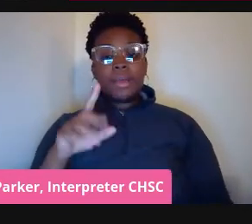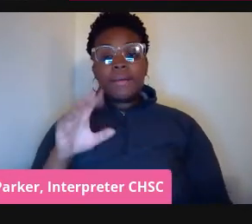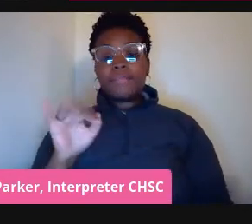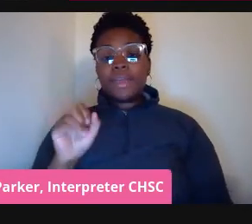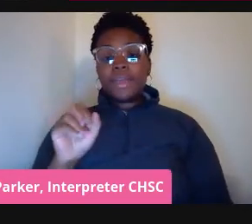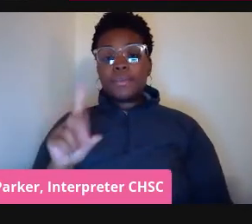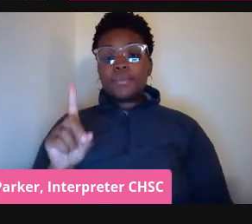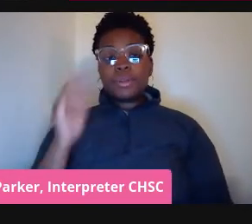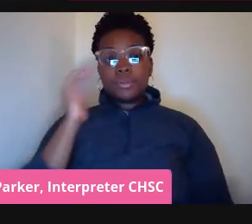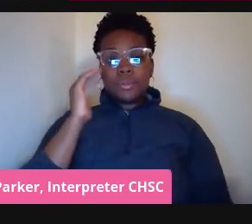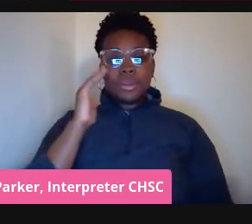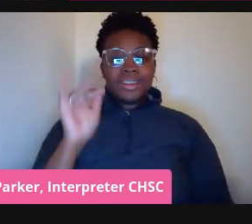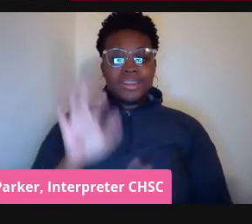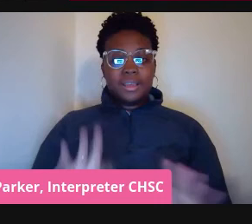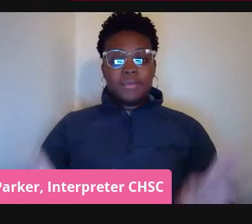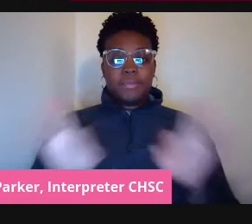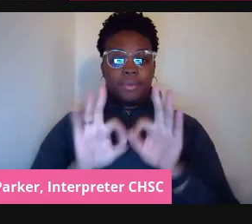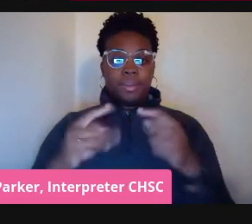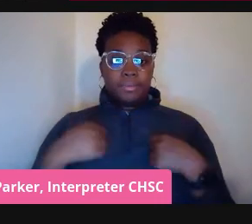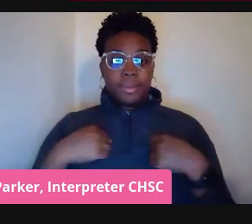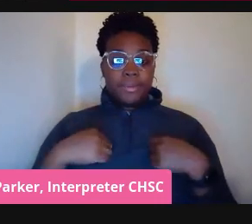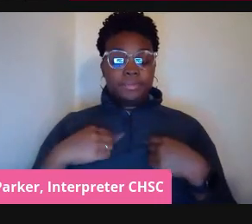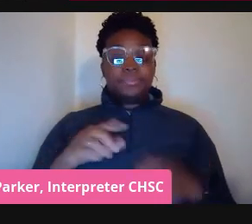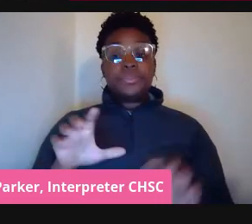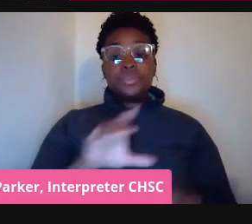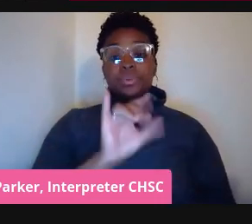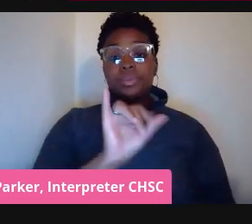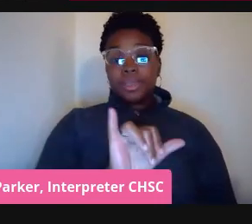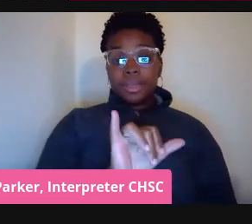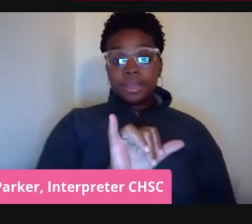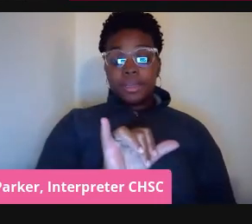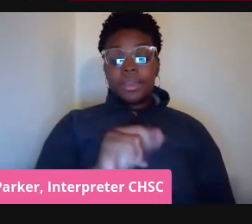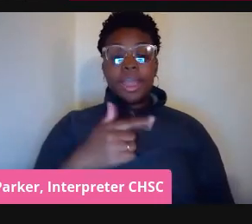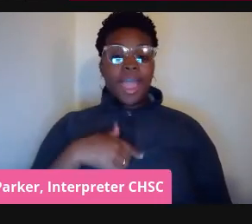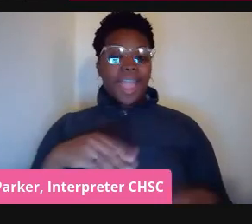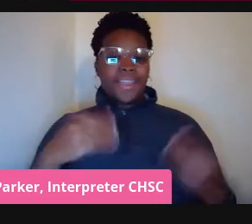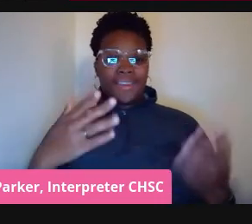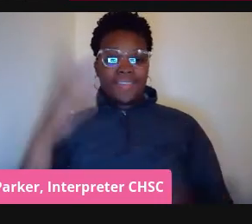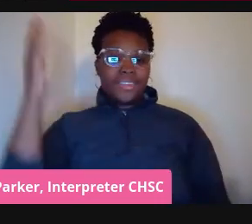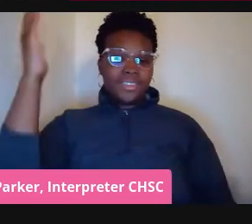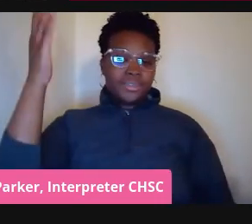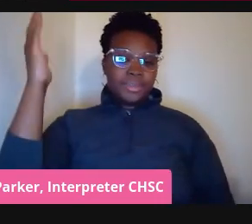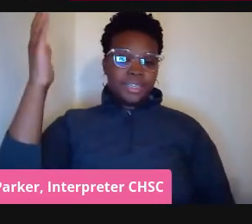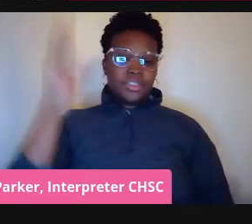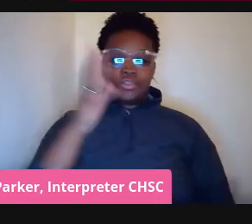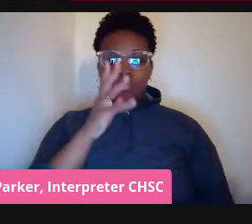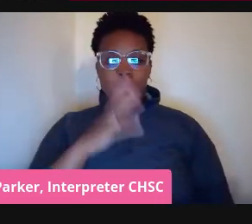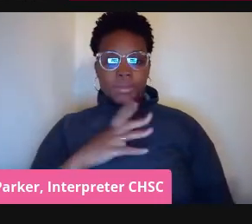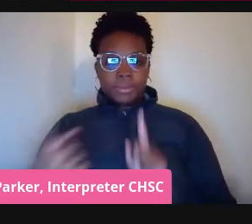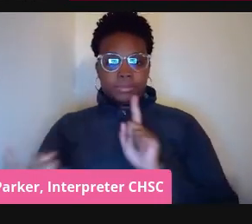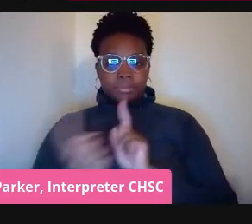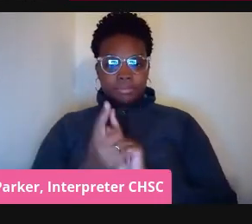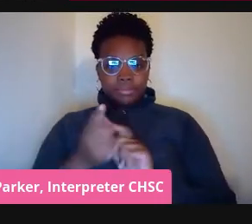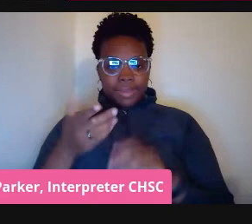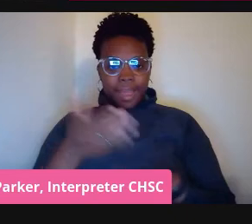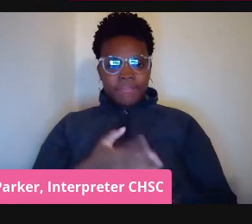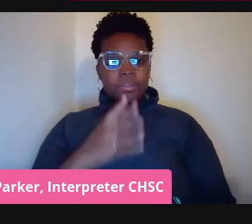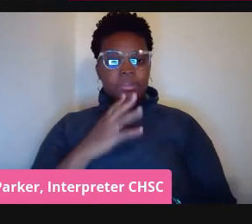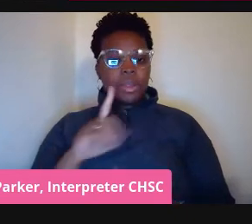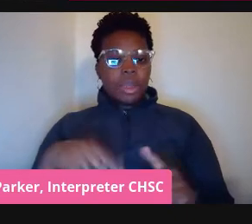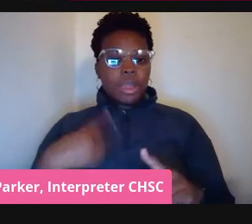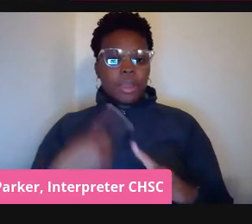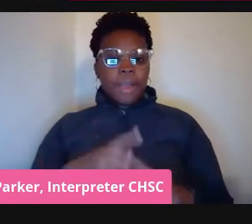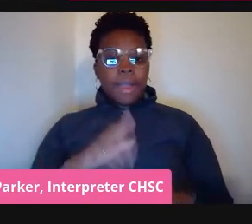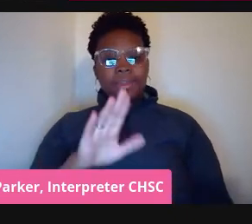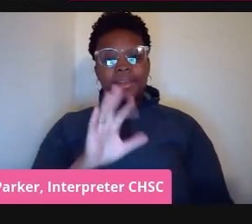is so important to me. And in doing so, when I'm giving a speech and women come up to me afterwards and they talk about